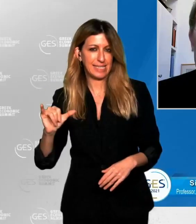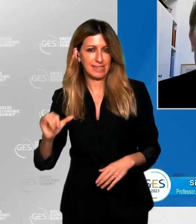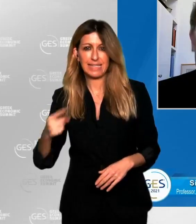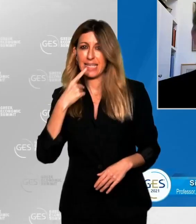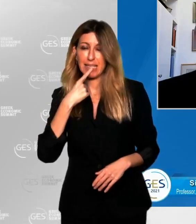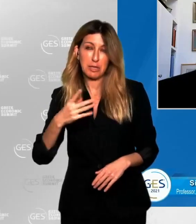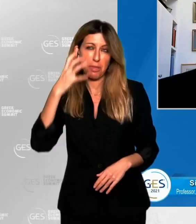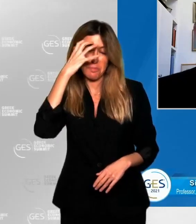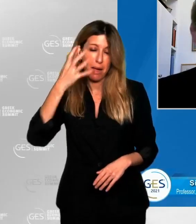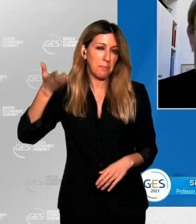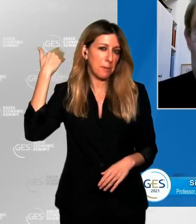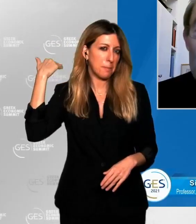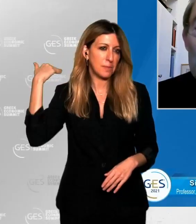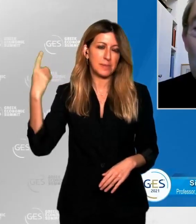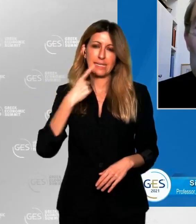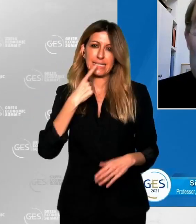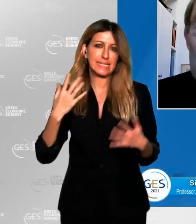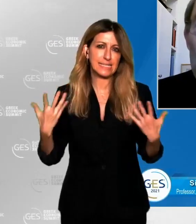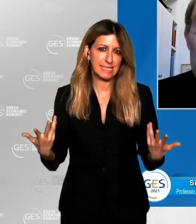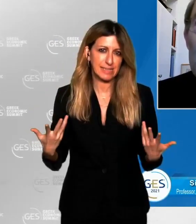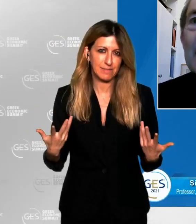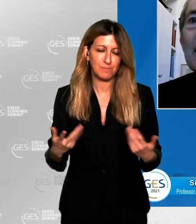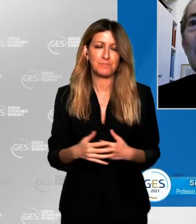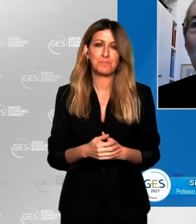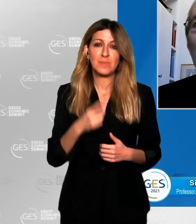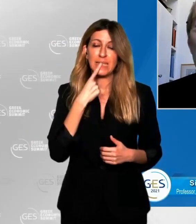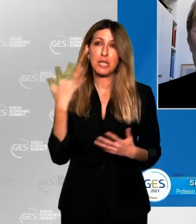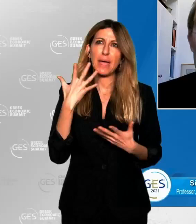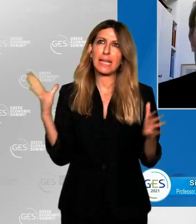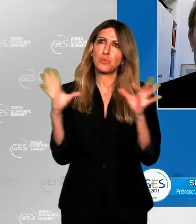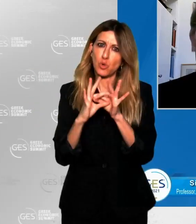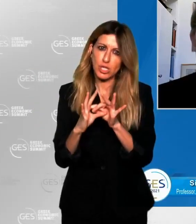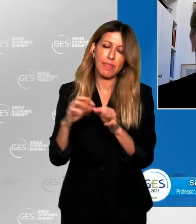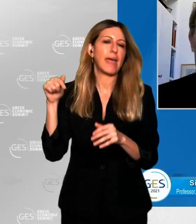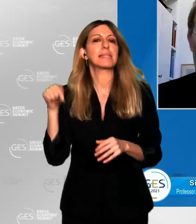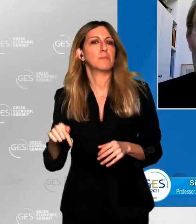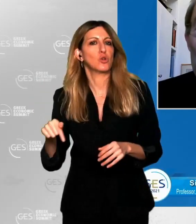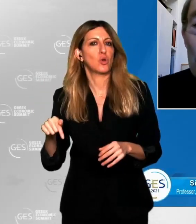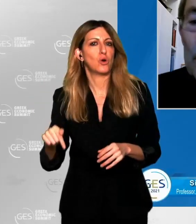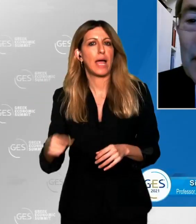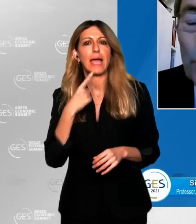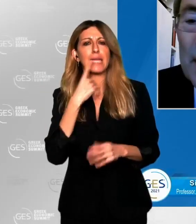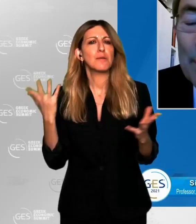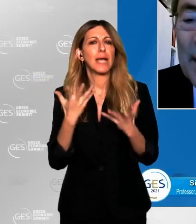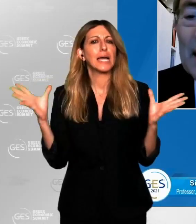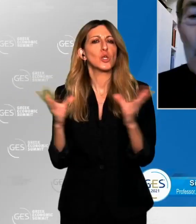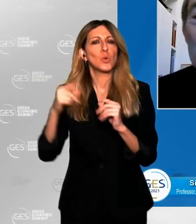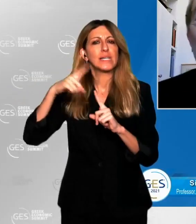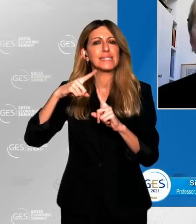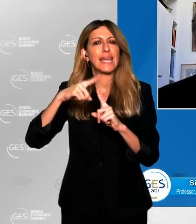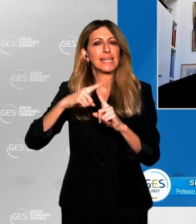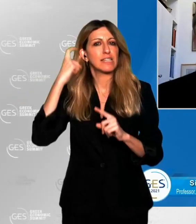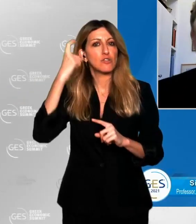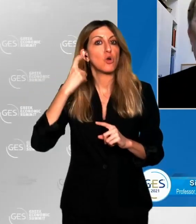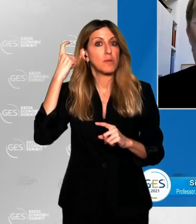the 1960s, because artificial intelligence came along in 1958 with a very big conference on what's happening in our